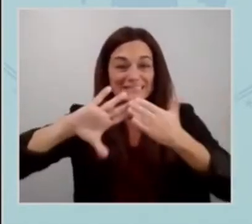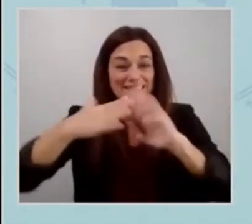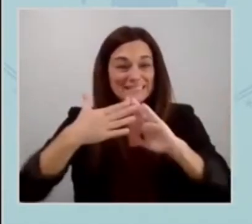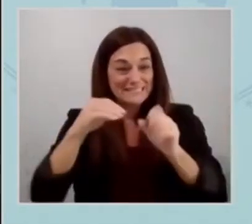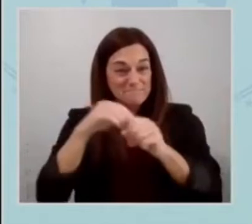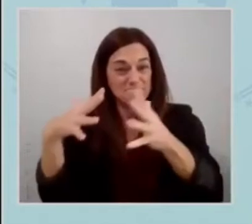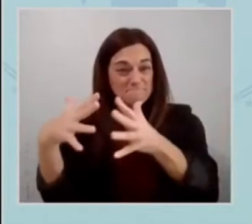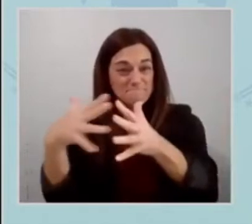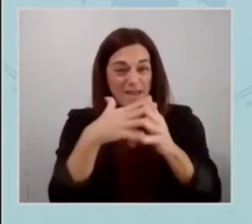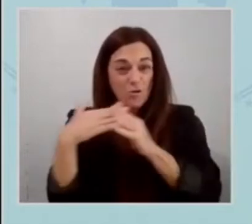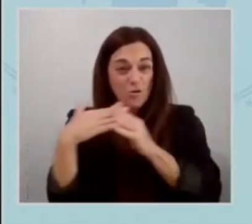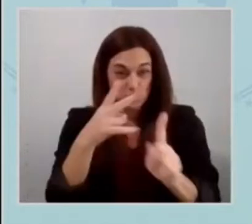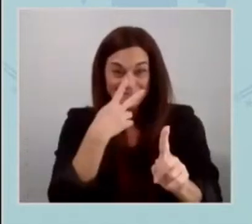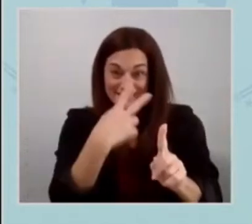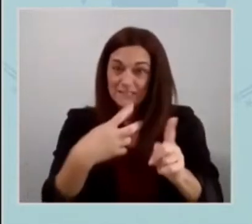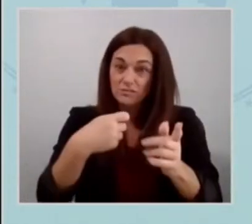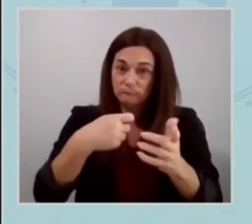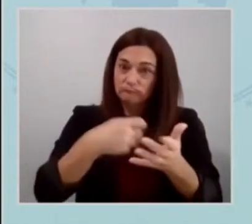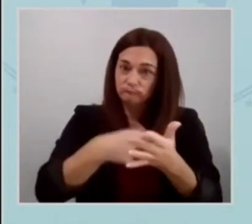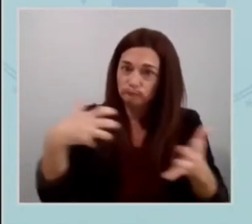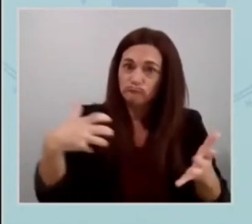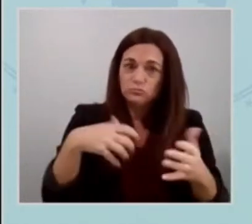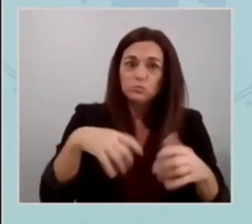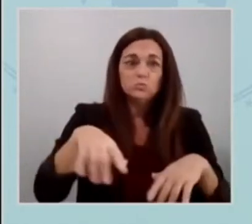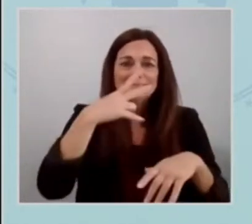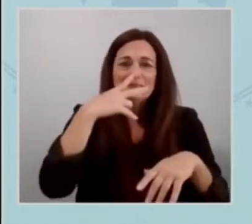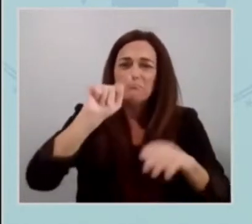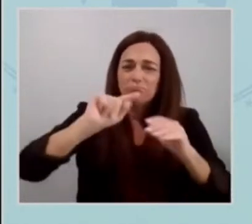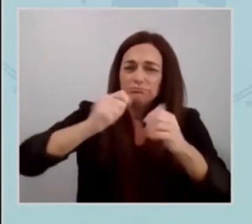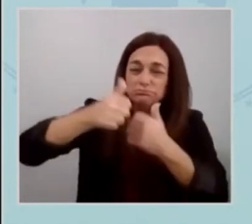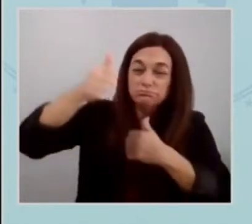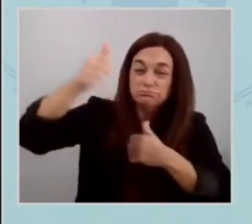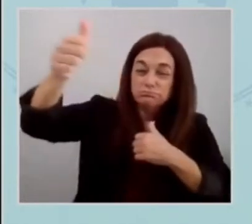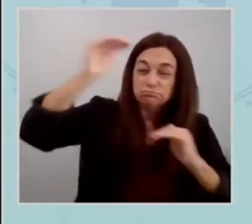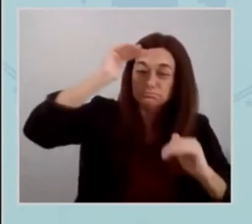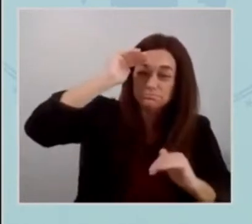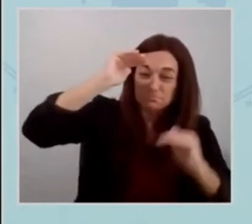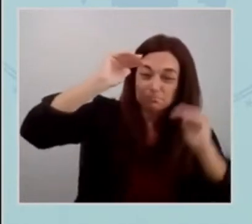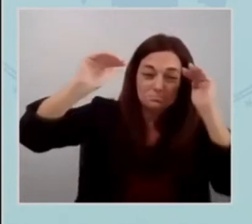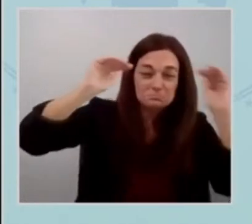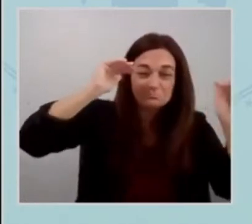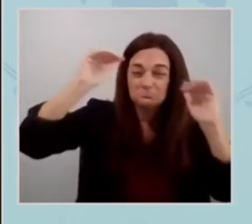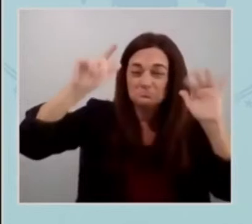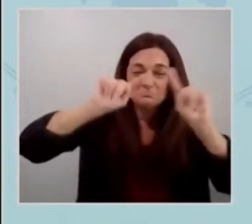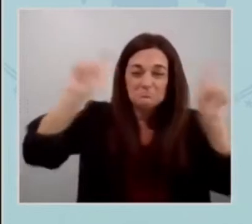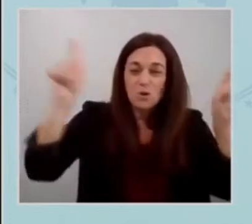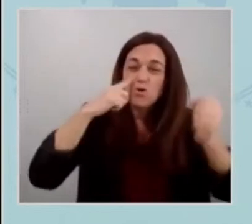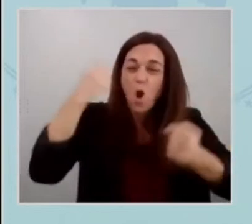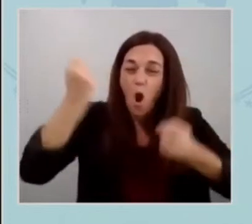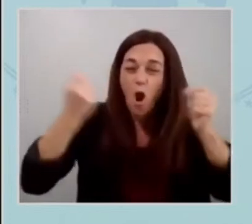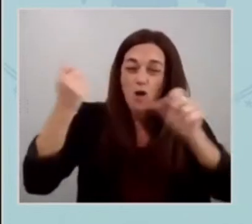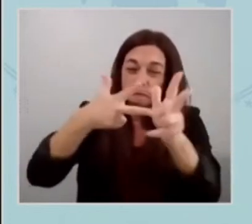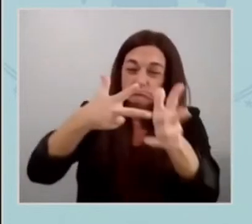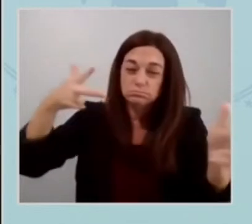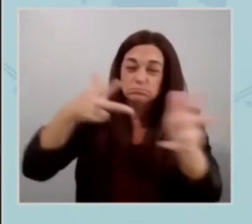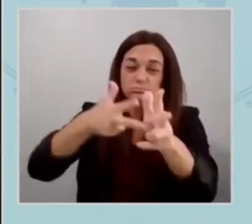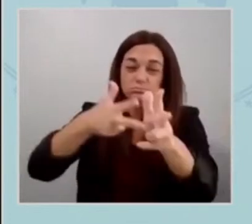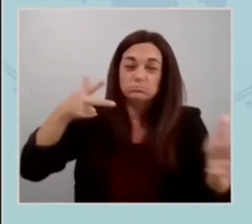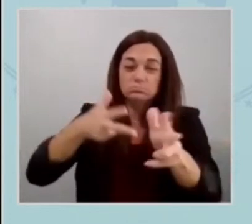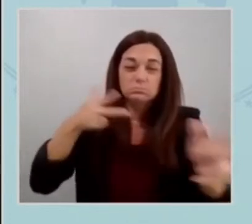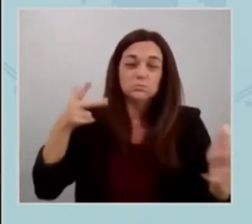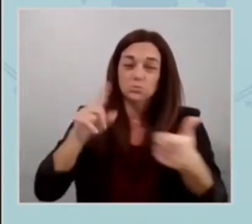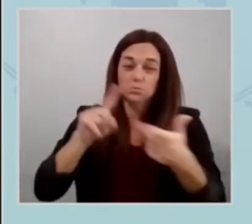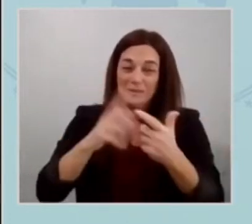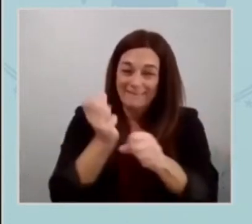on. Look at what's happening in major cities in America where there's prosperity. You see miles and miles